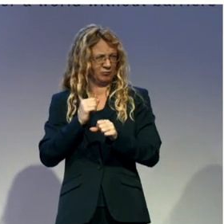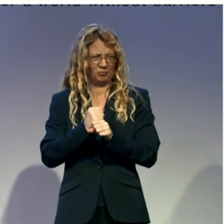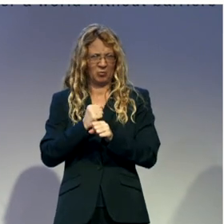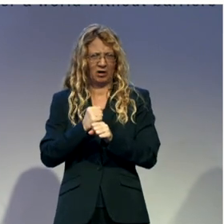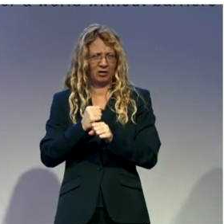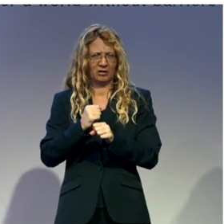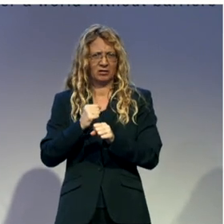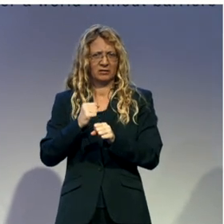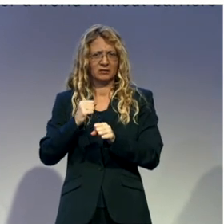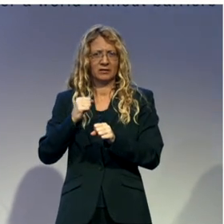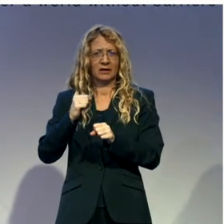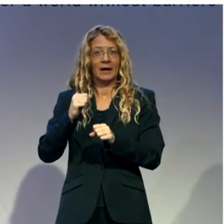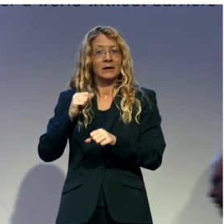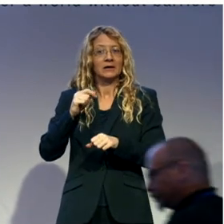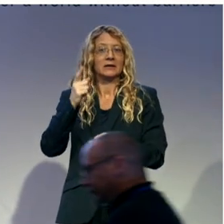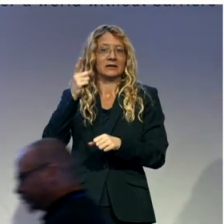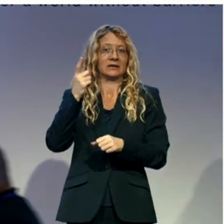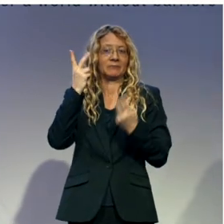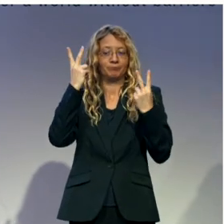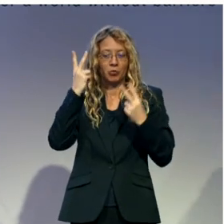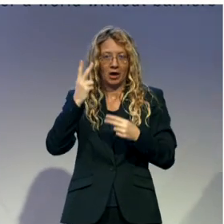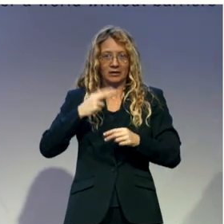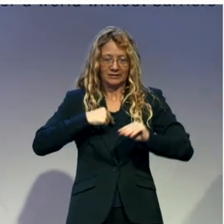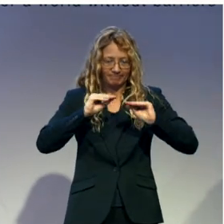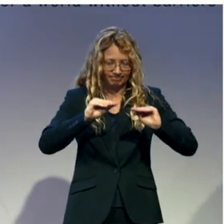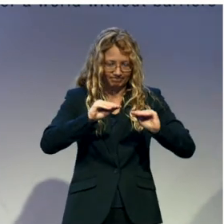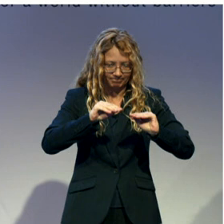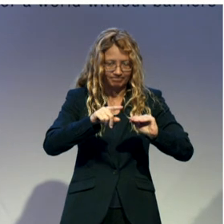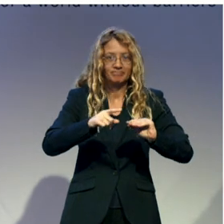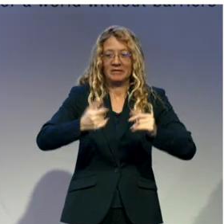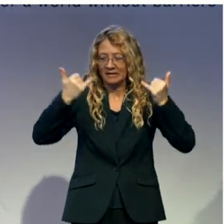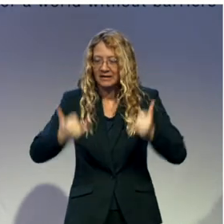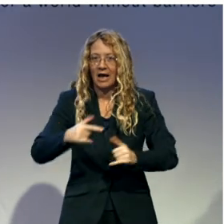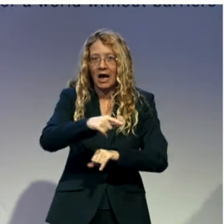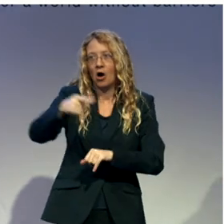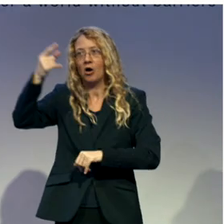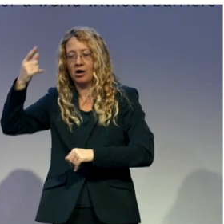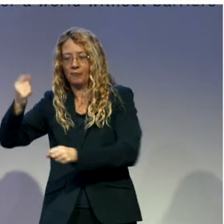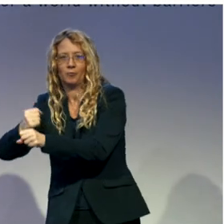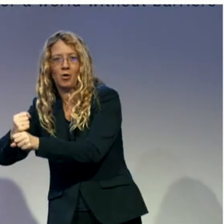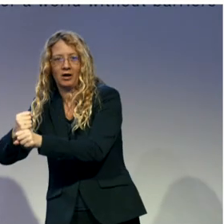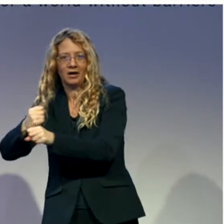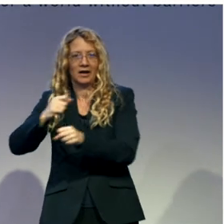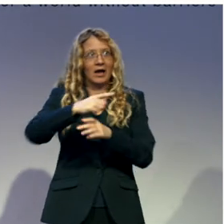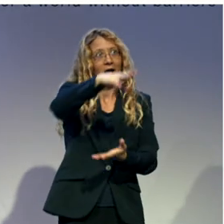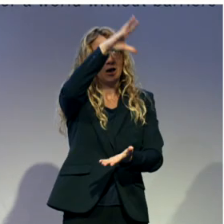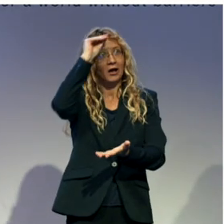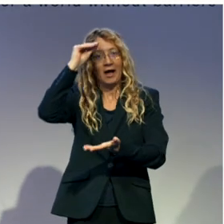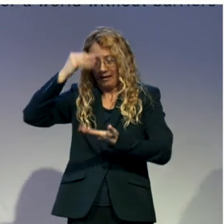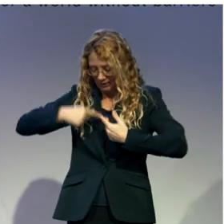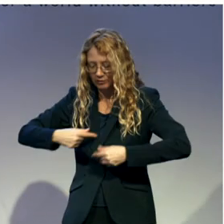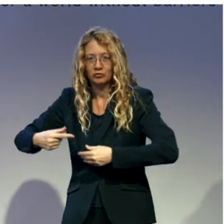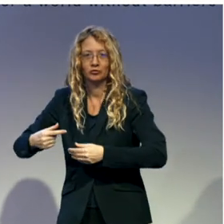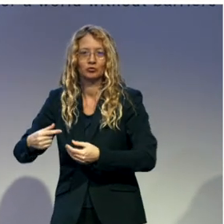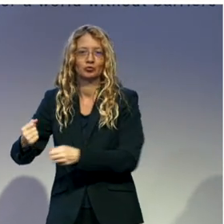came in. So the women were able to apply for small grants. The goal of the grant was to reach out to other women with disabilities, and they had to